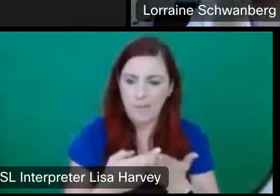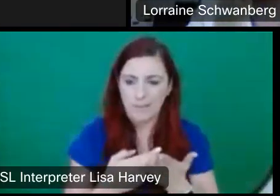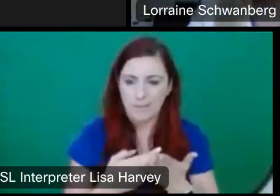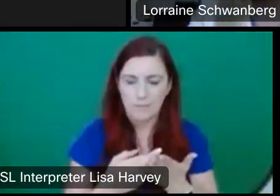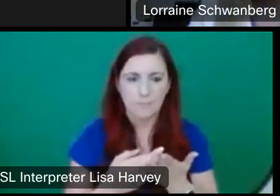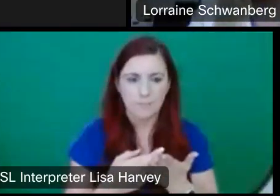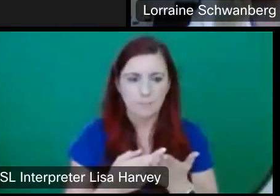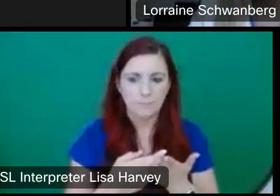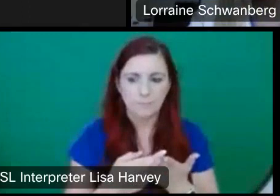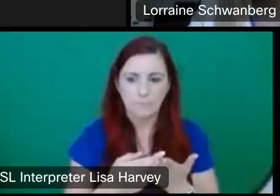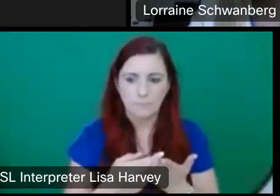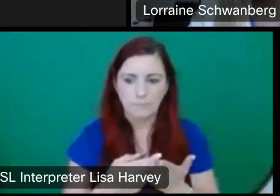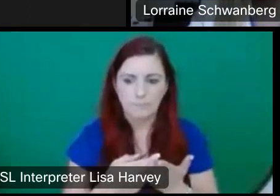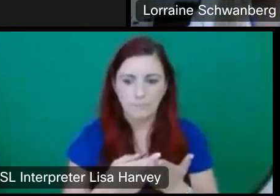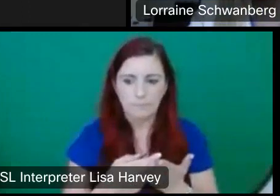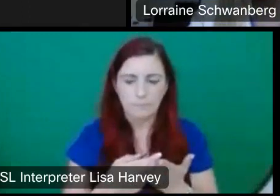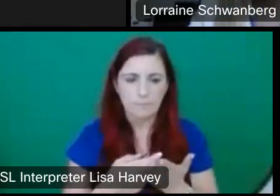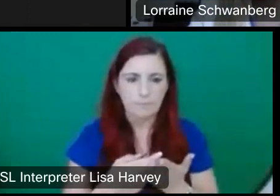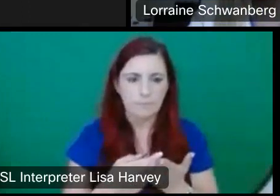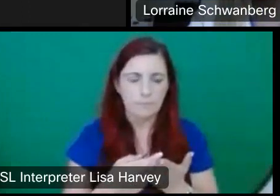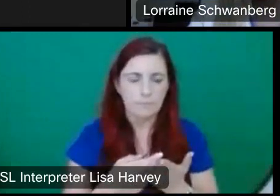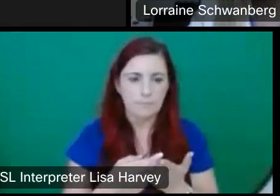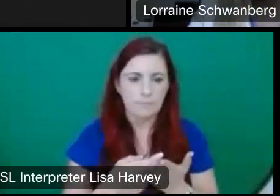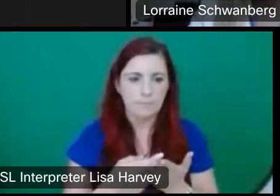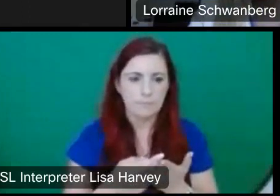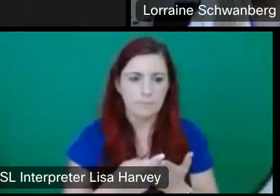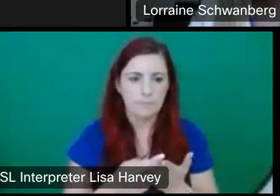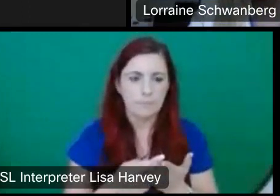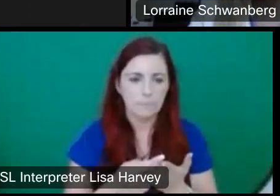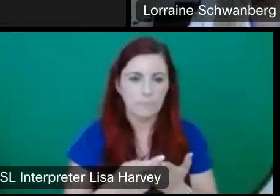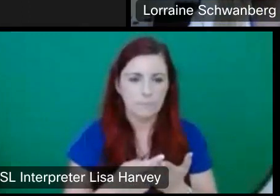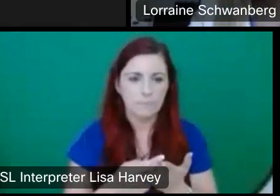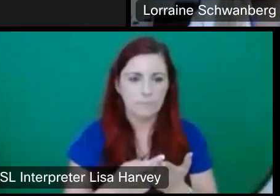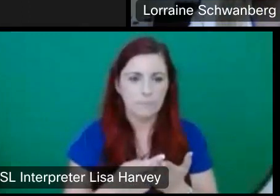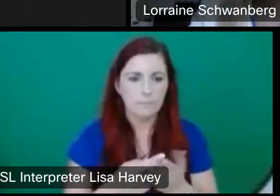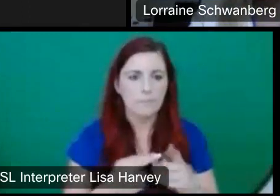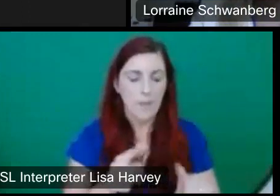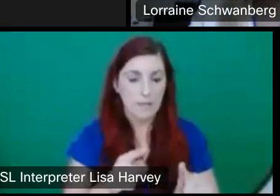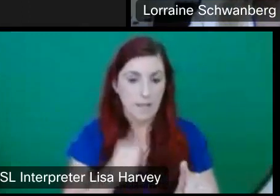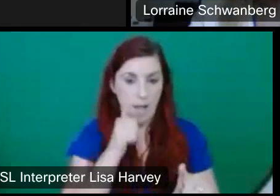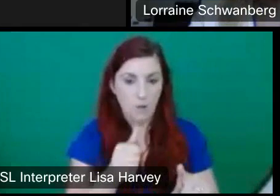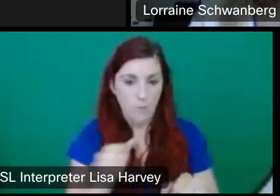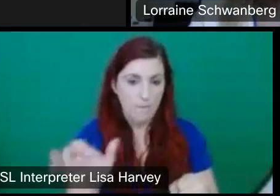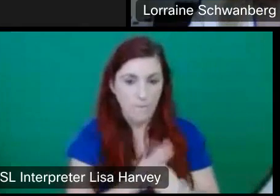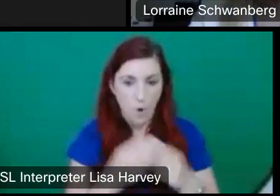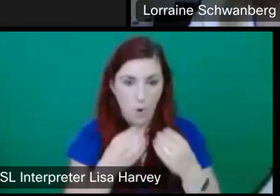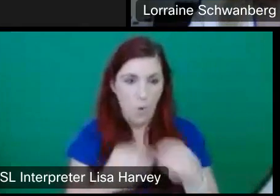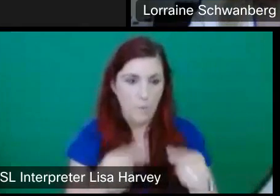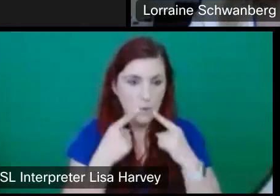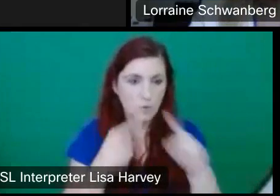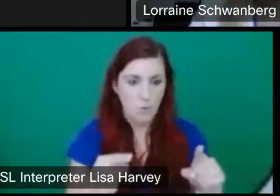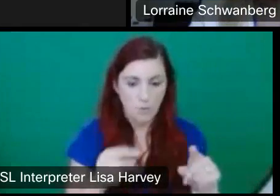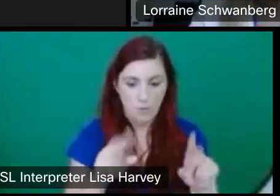reference groups into cancer screening. It provides for the full open disclosure of the new type